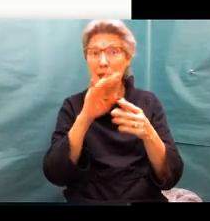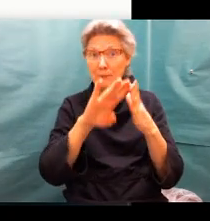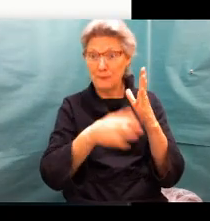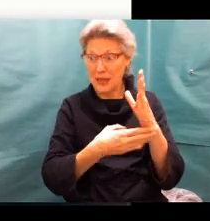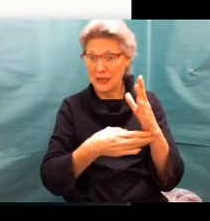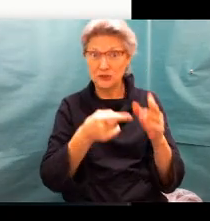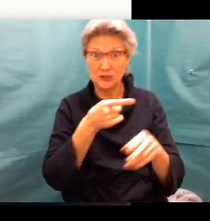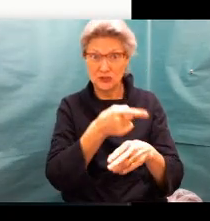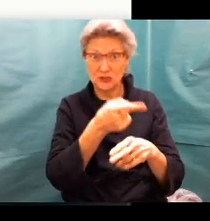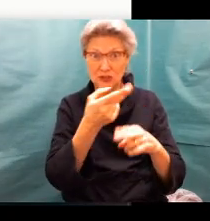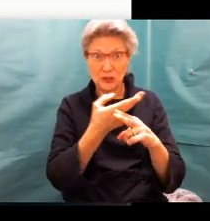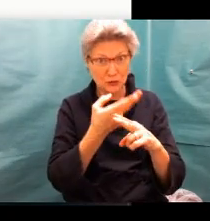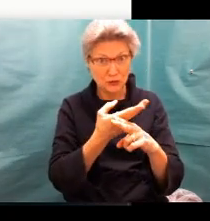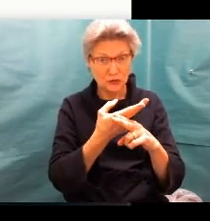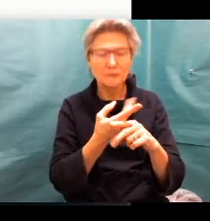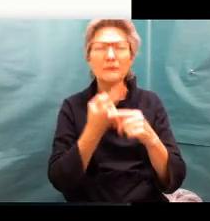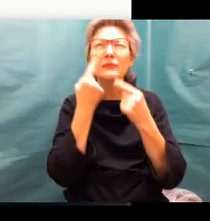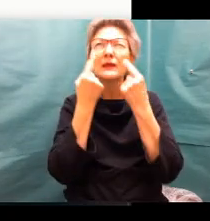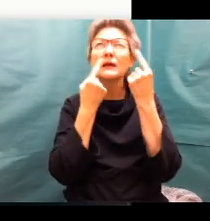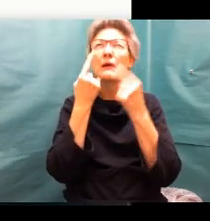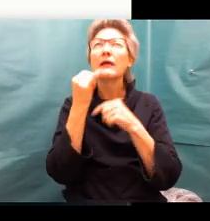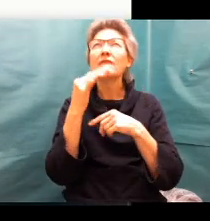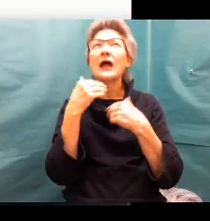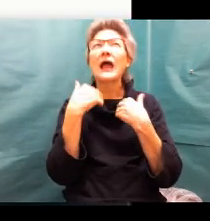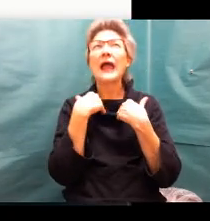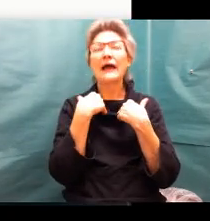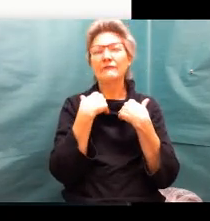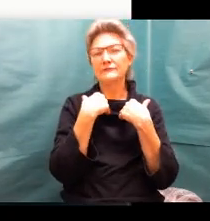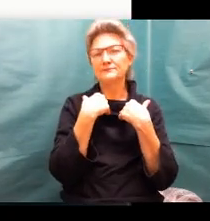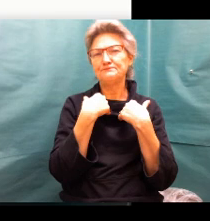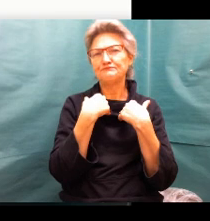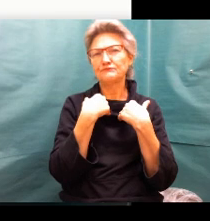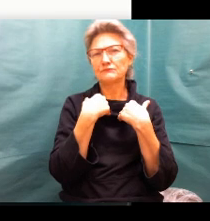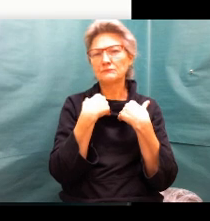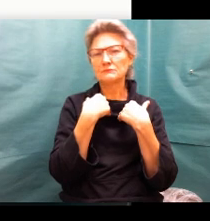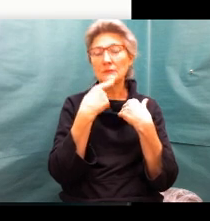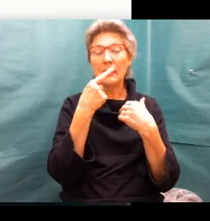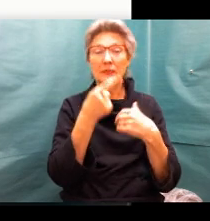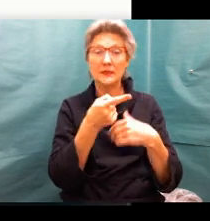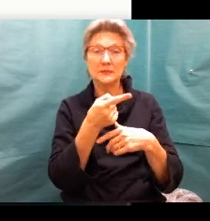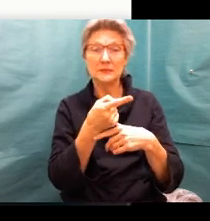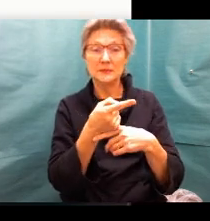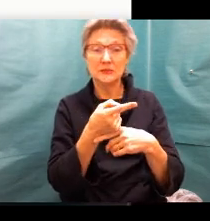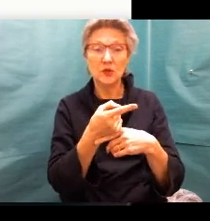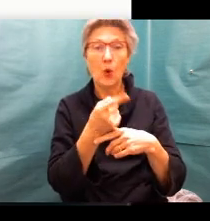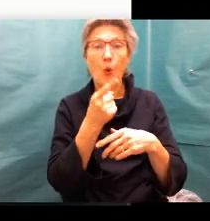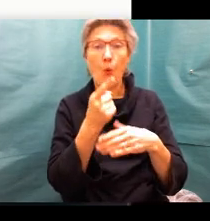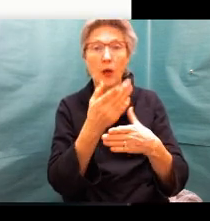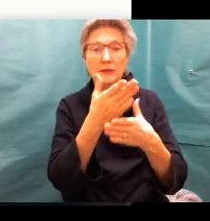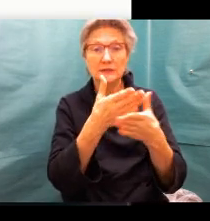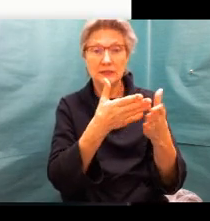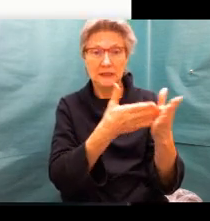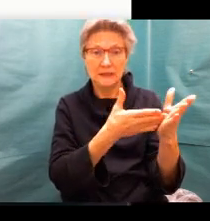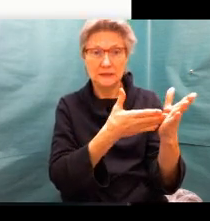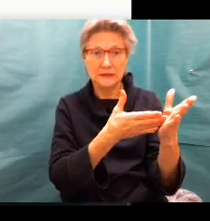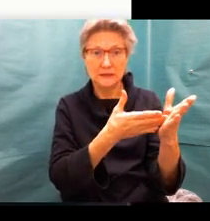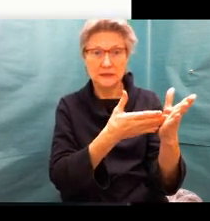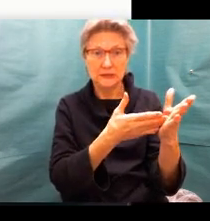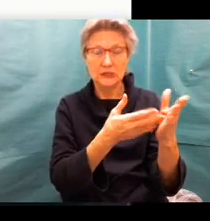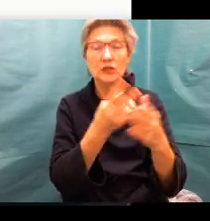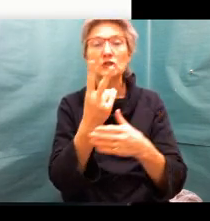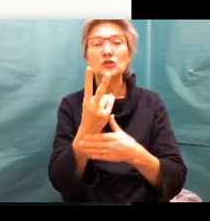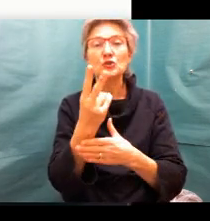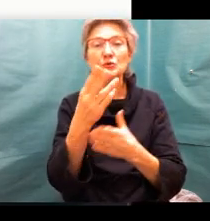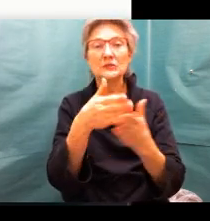to think about if I have here, this is 1 slice,